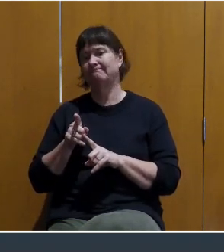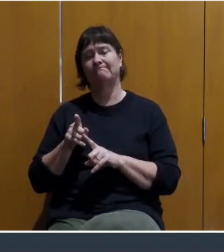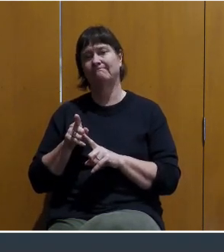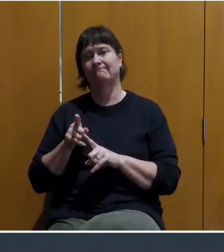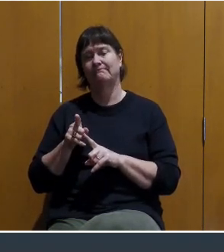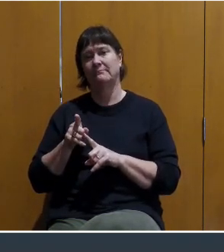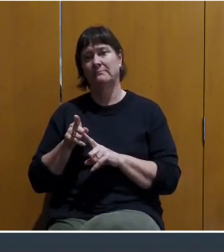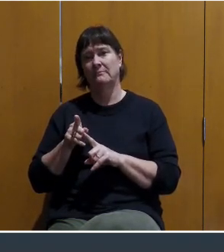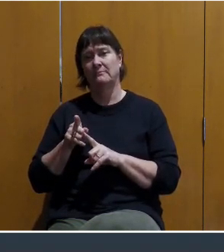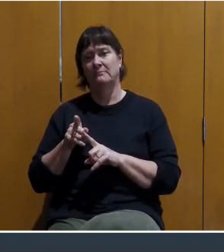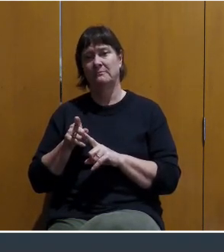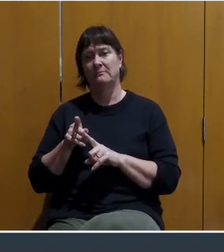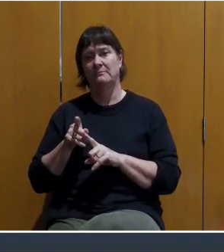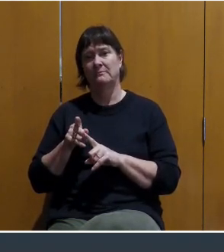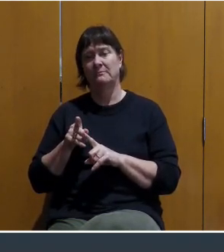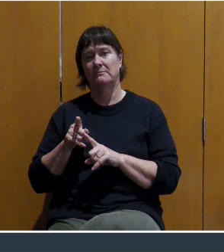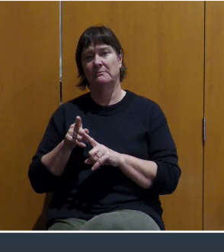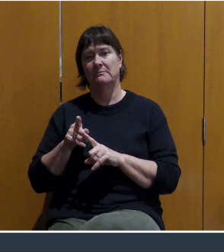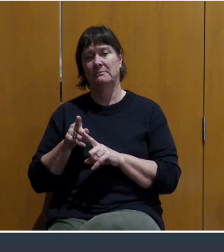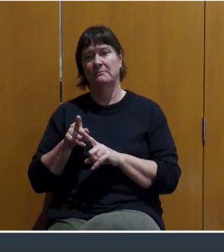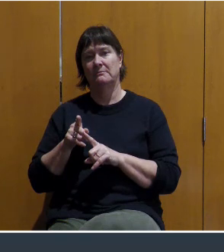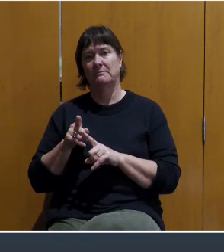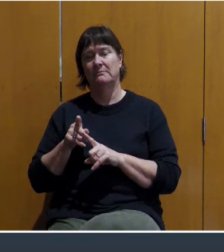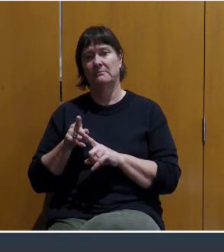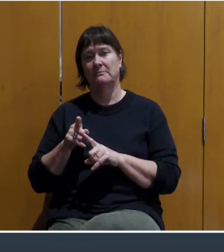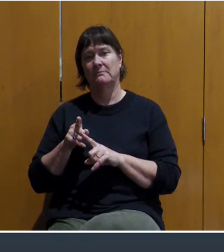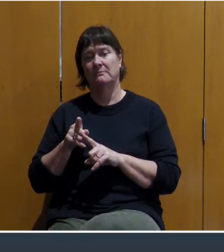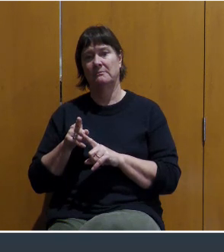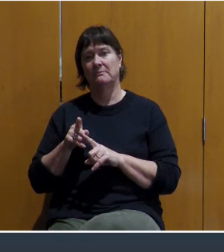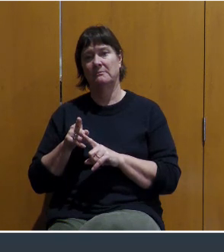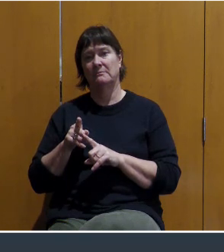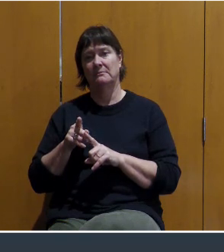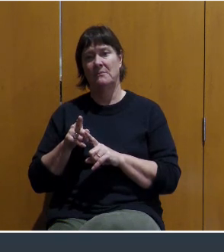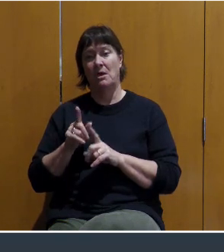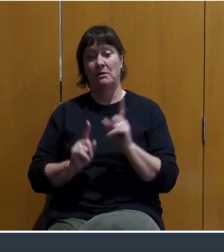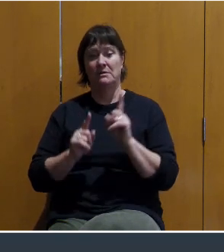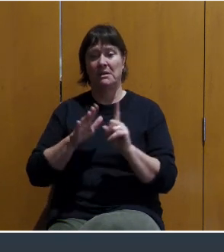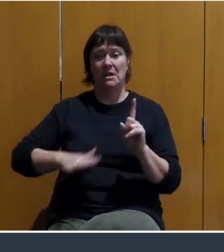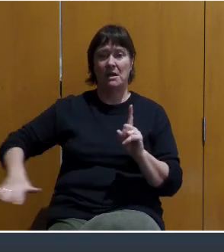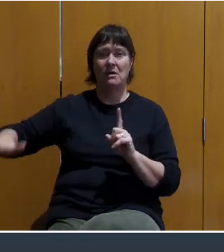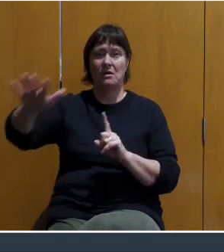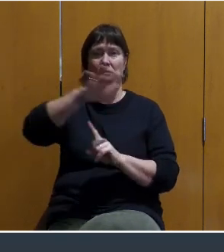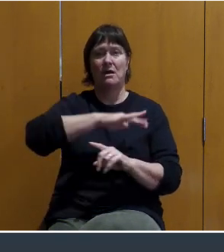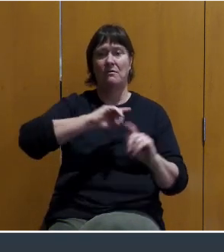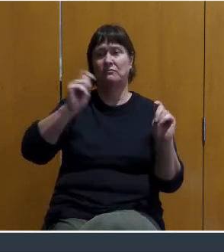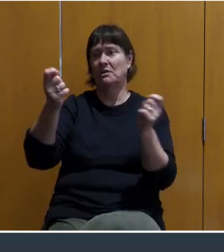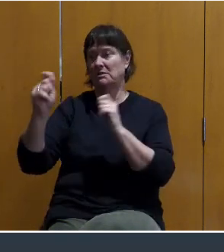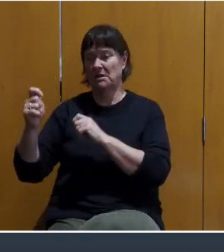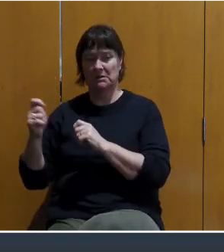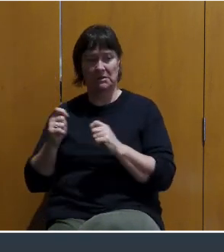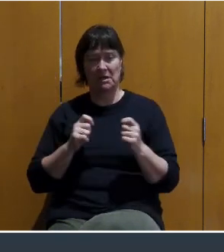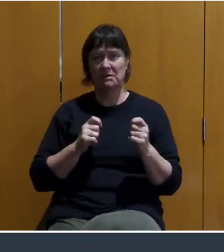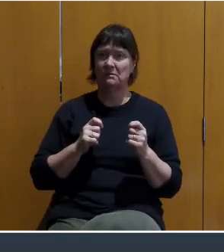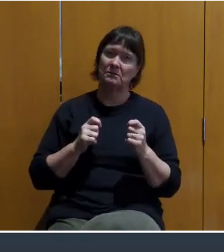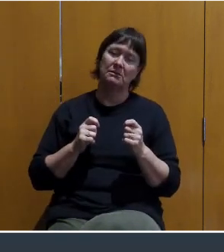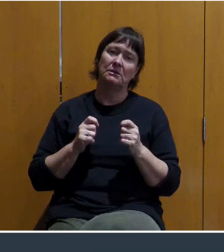we changed so many areas across the city, and we did some minor adjustment